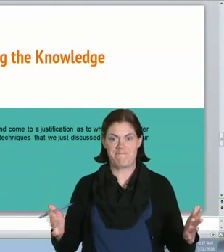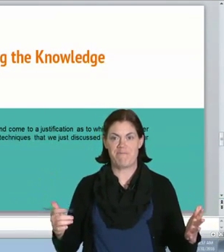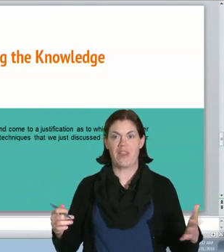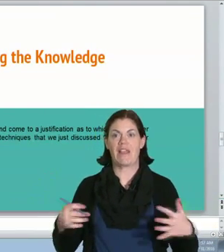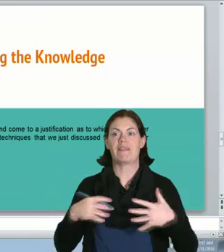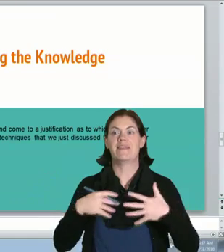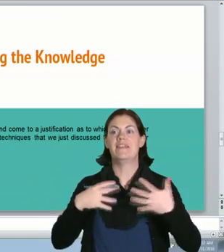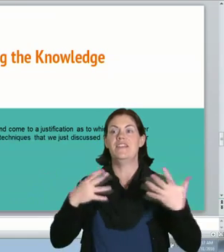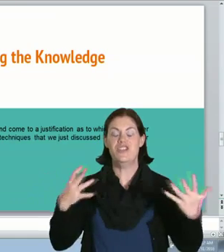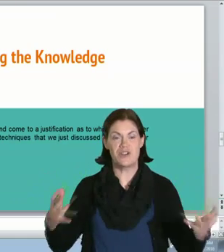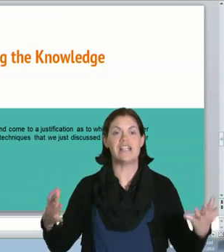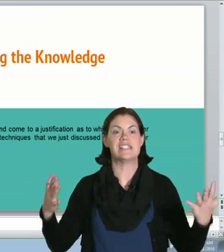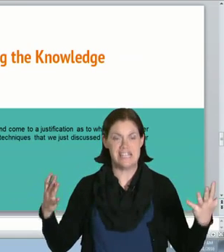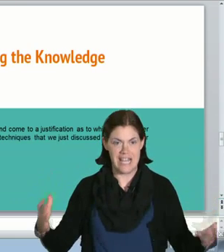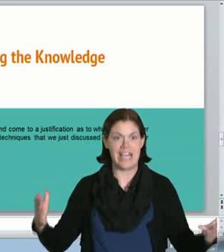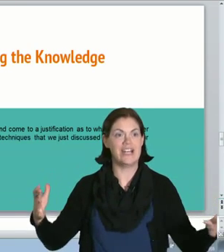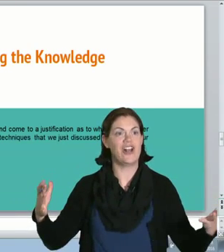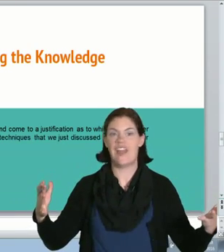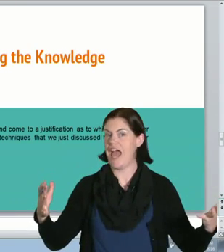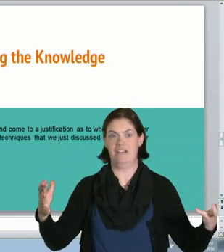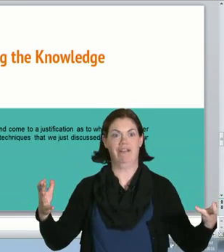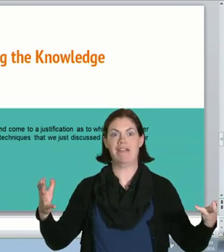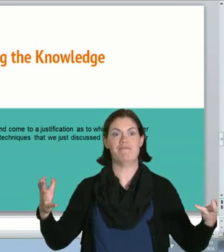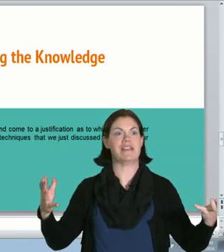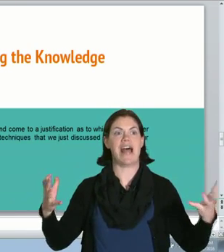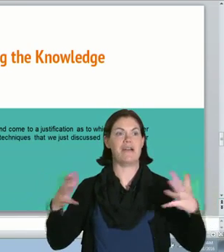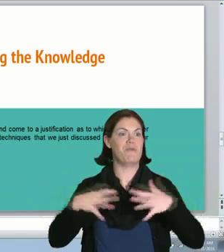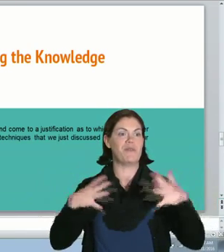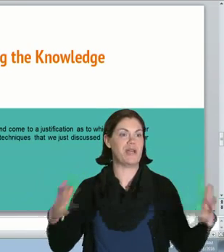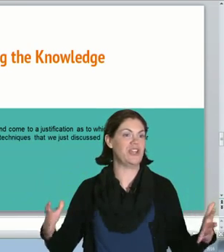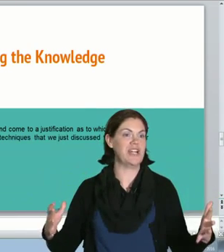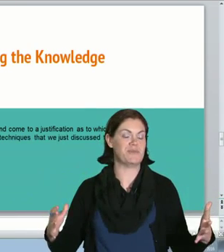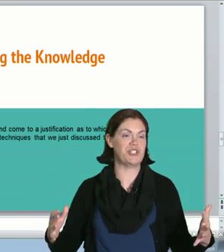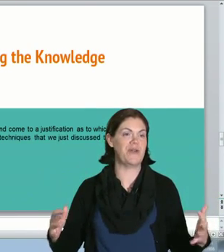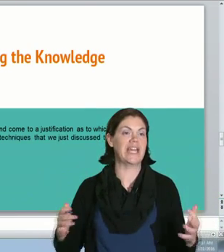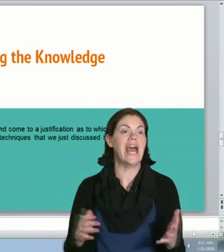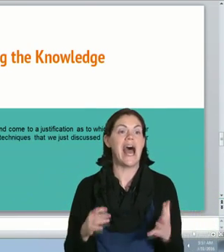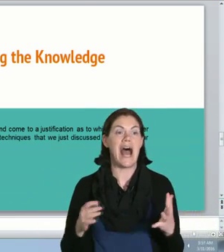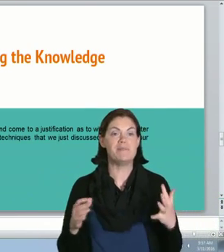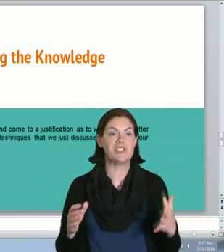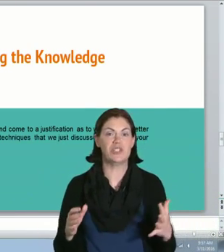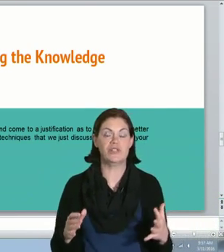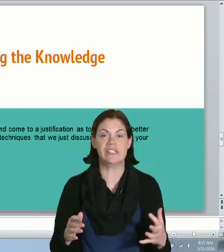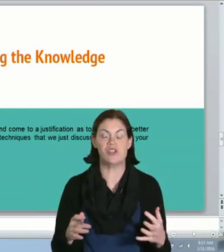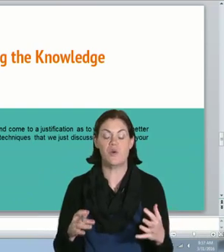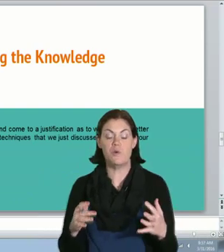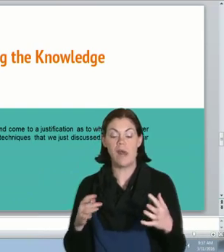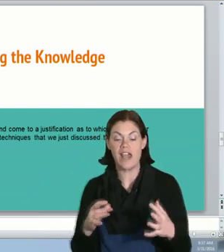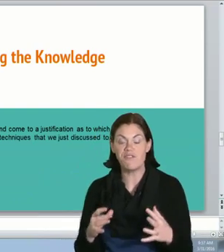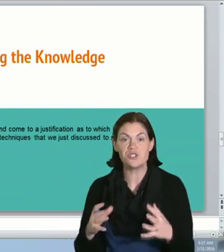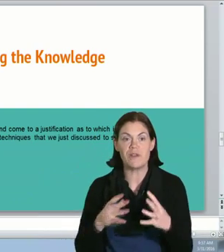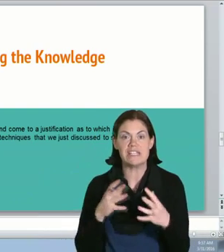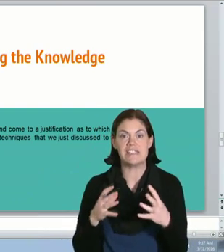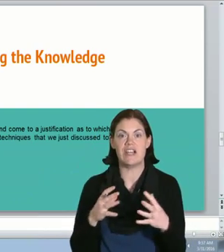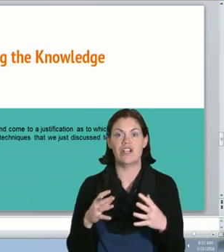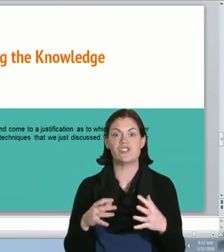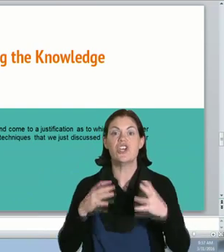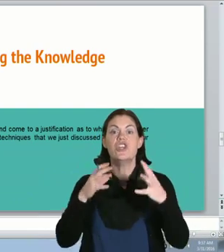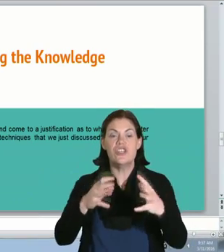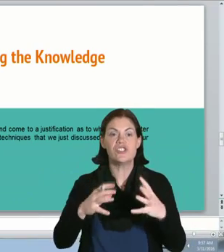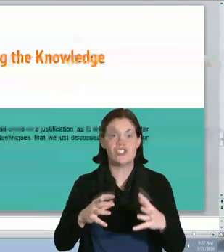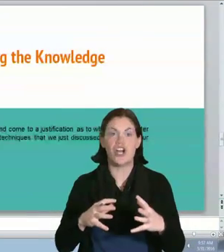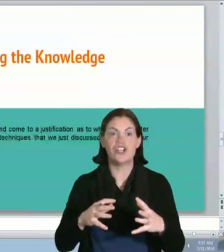Perfect. You guys hit it on the head, right? With what you guys were doing. Absolutely. So when I first read the